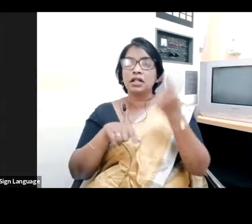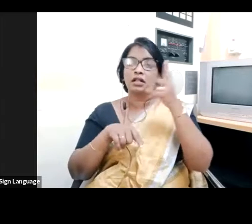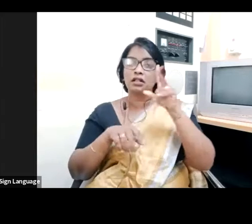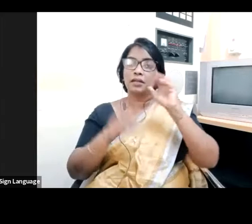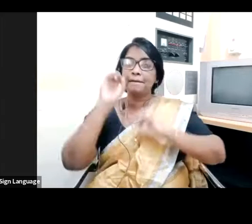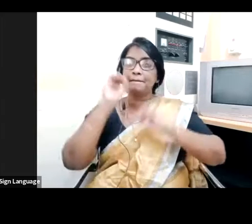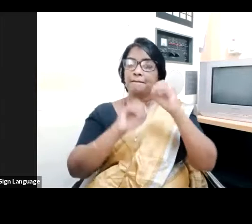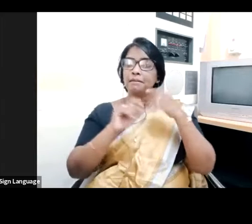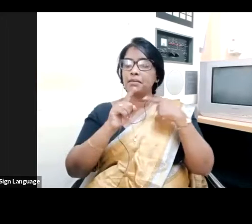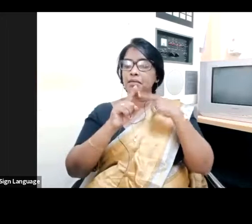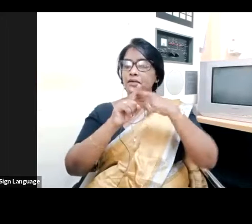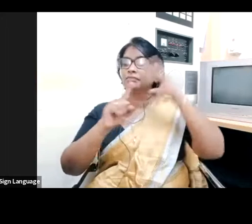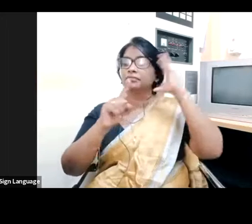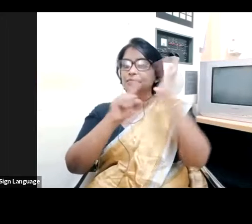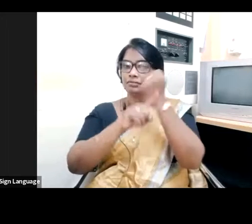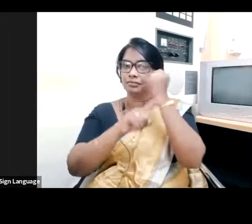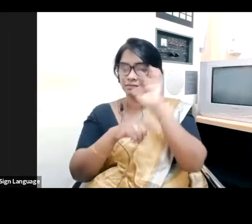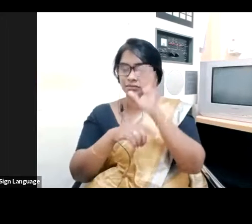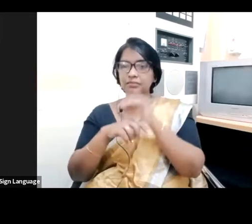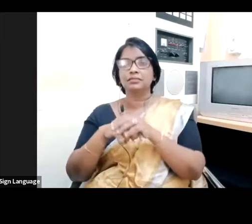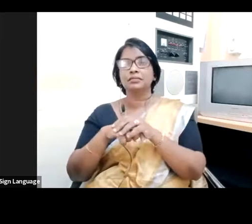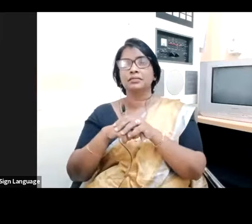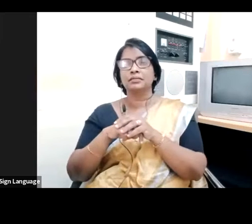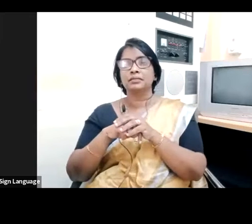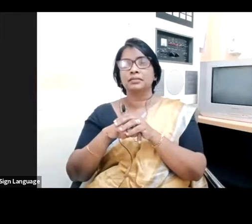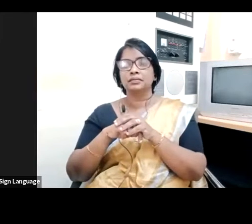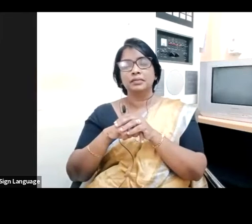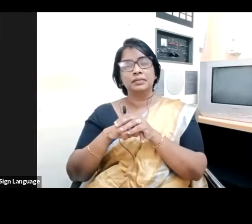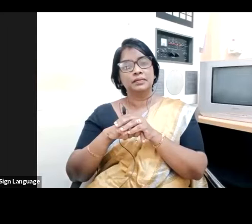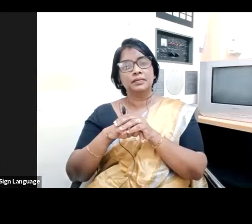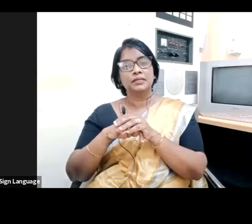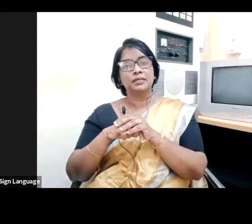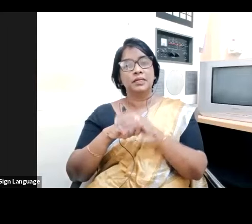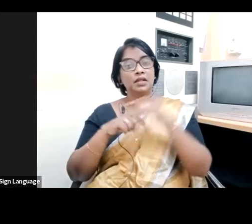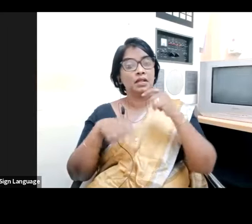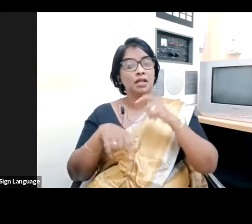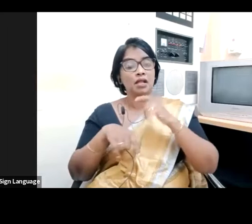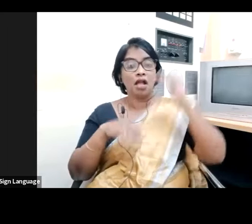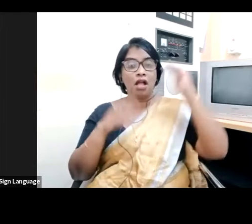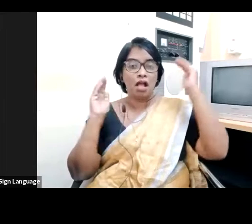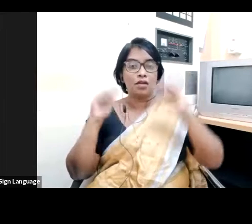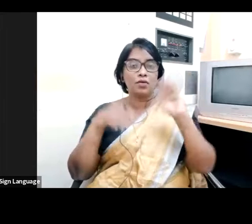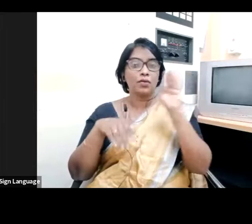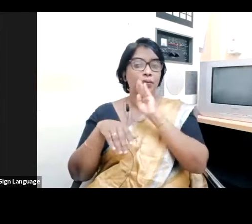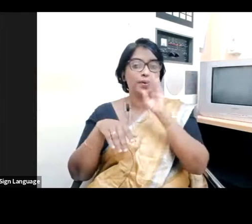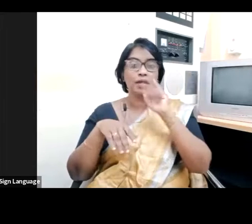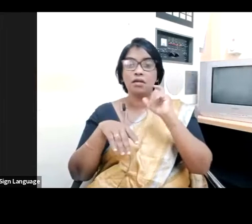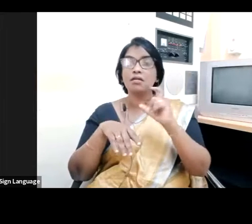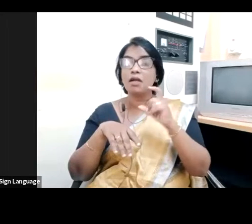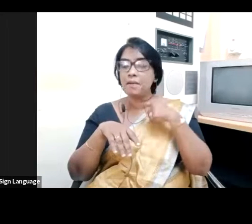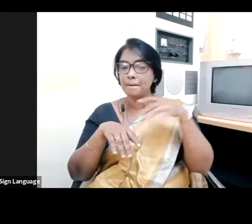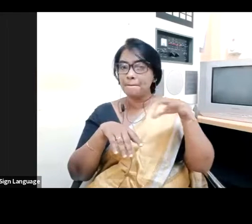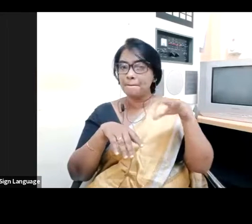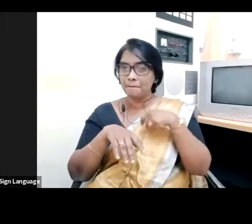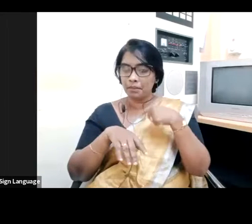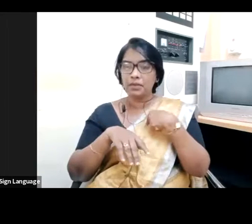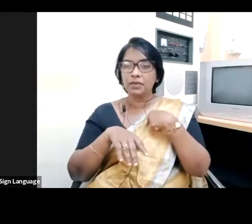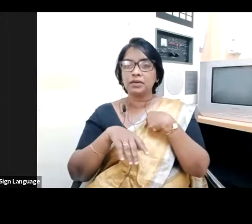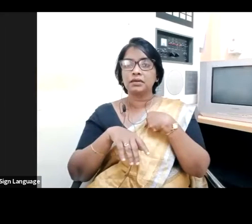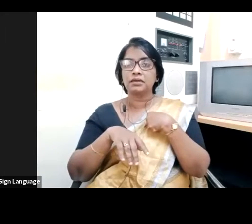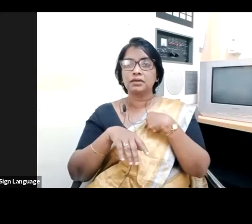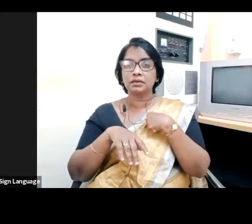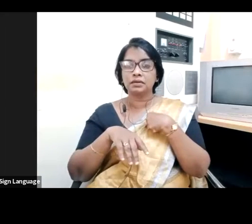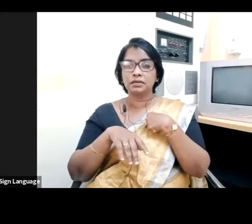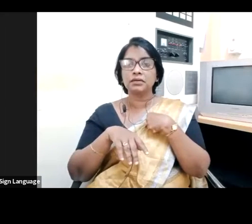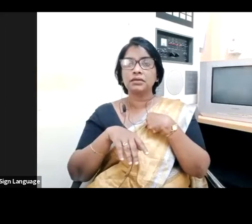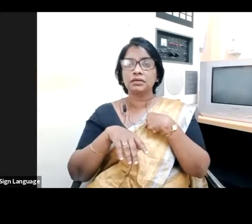7.2%. And in terms of low carbon and zero emission, we have reduced the energy consumption by 8%,